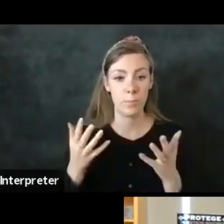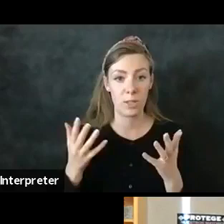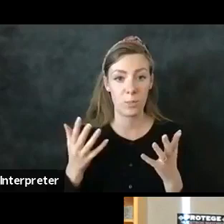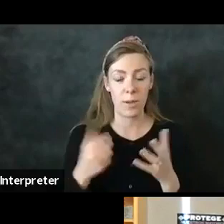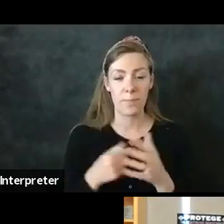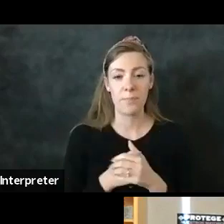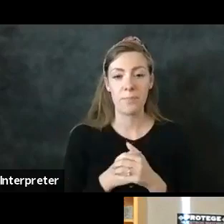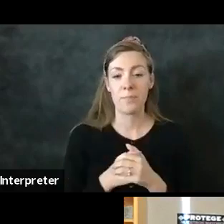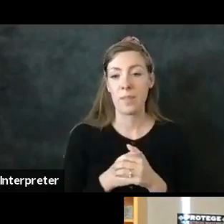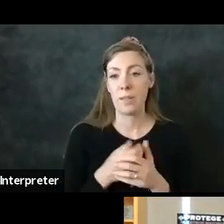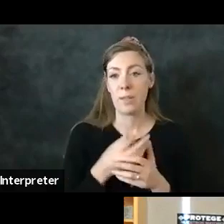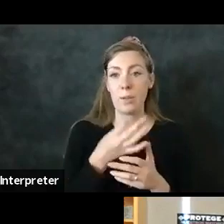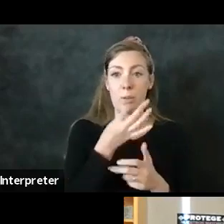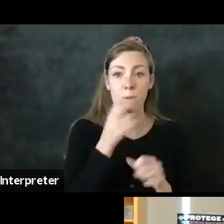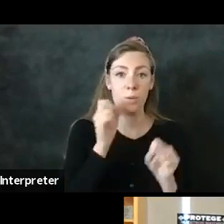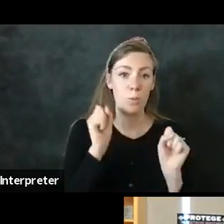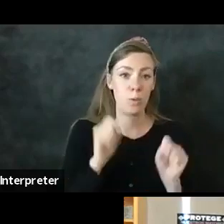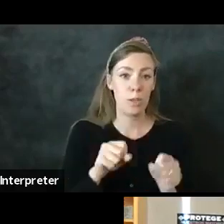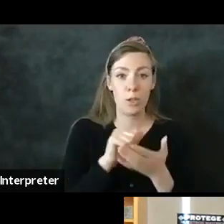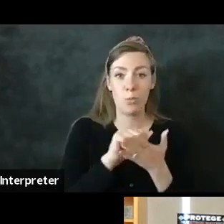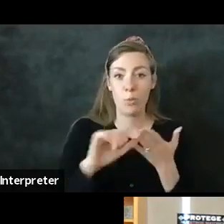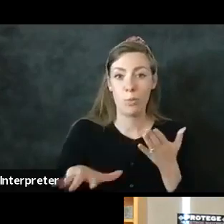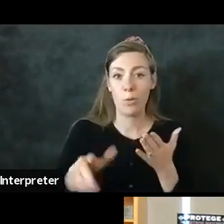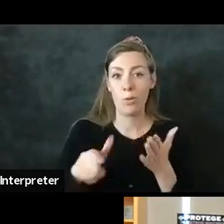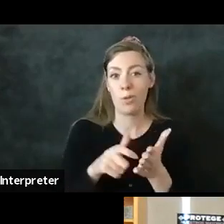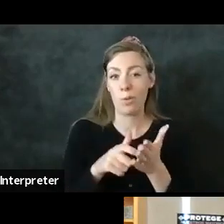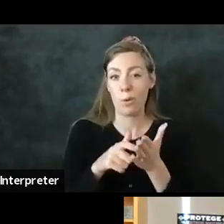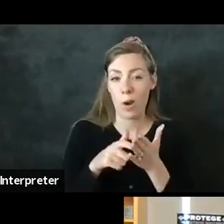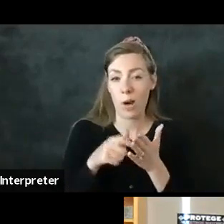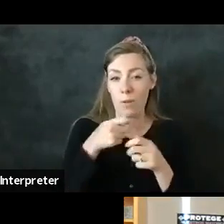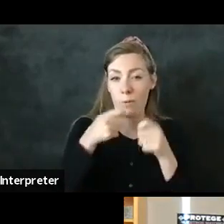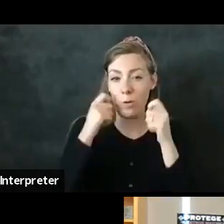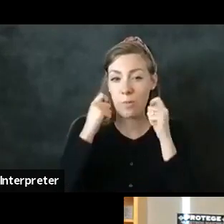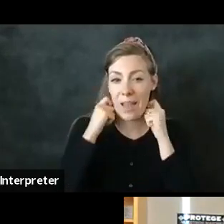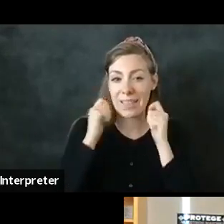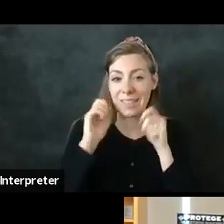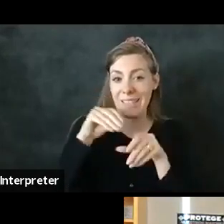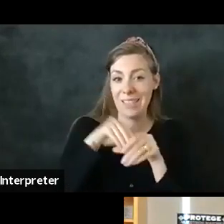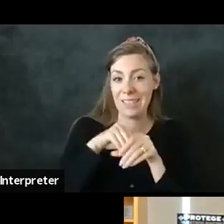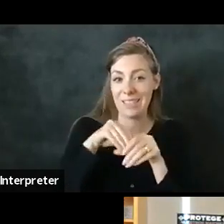the ban would be lifted for either us or other counties in the Bay Area